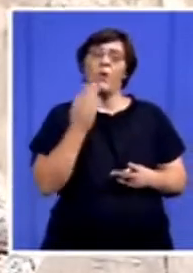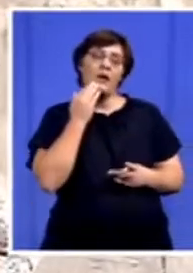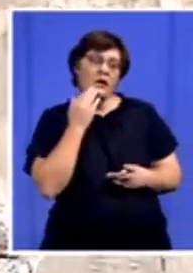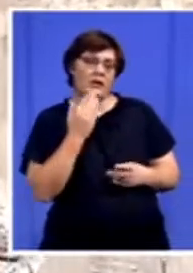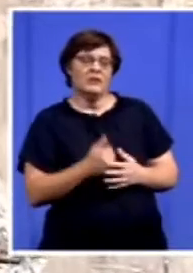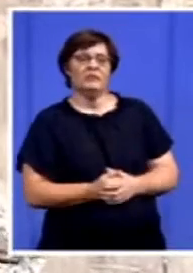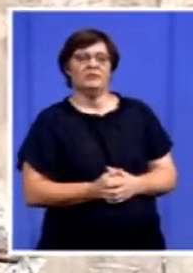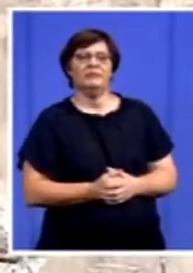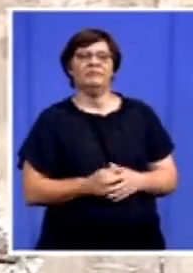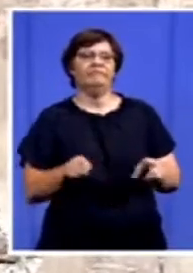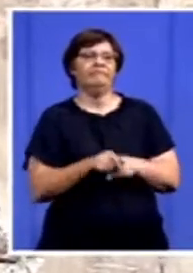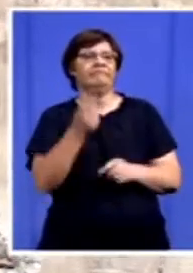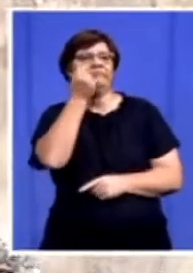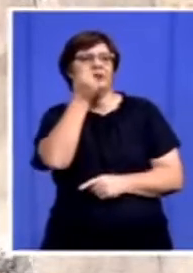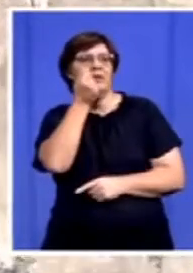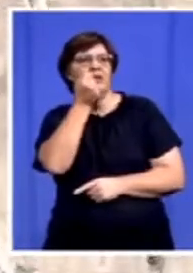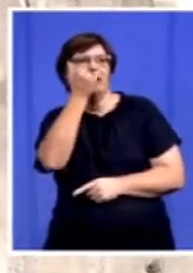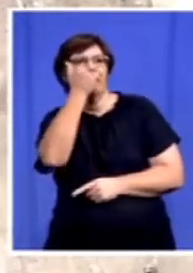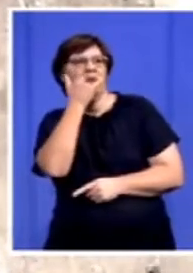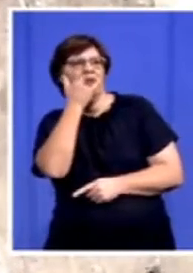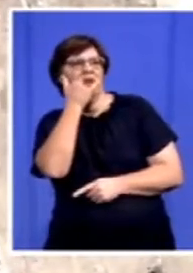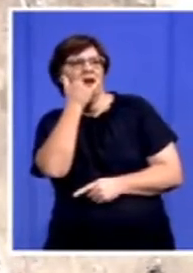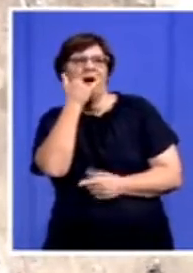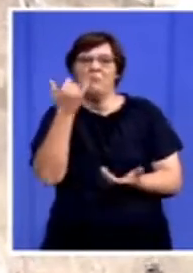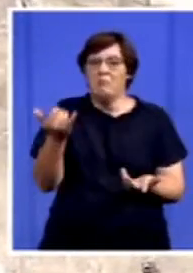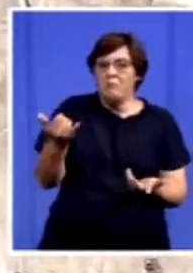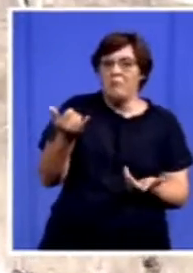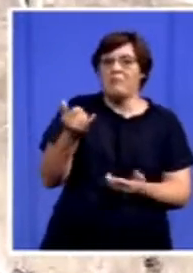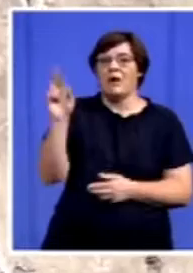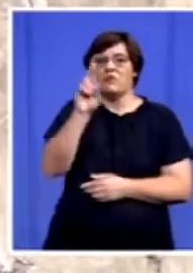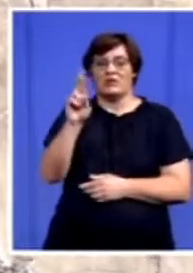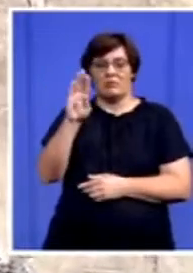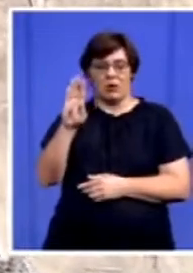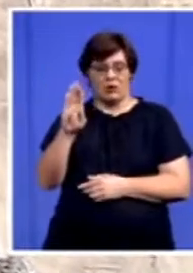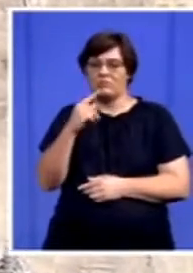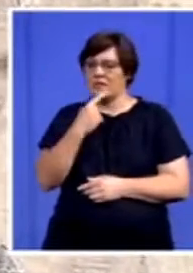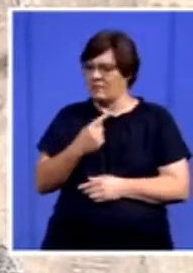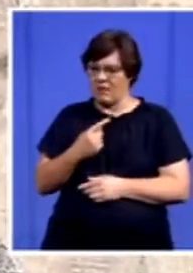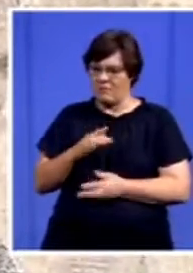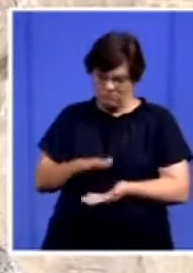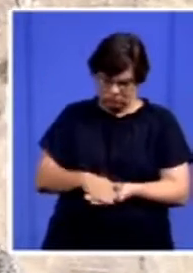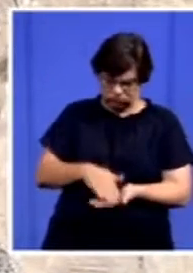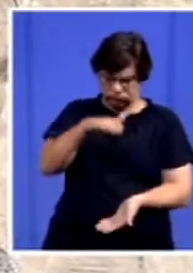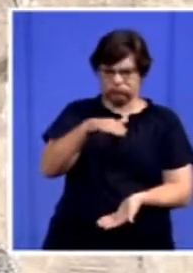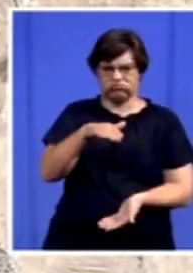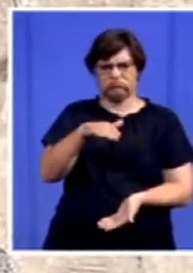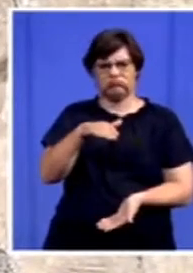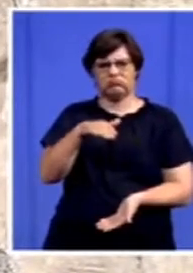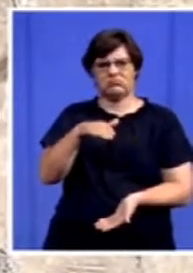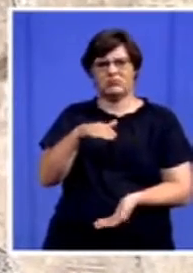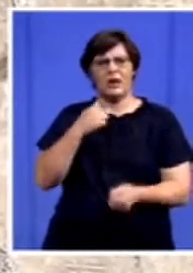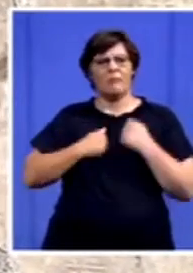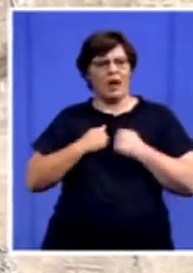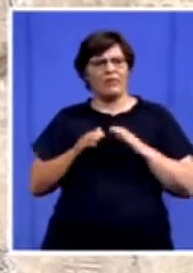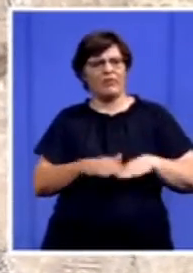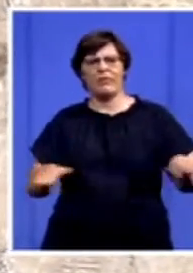in Rustenburg who was very upset with us to say, look, I filled up my bathtub and I didn't get to use